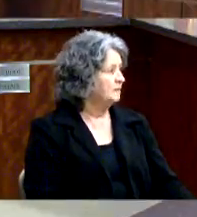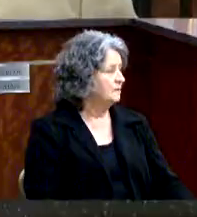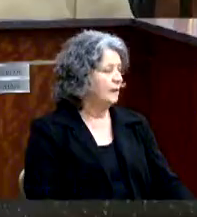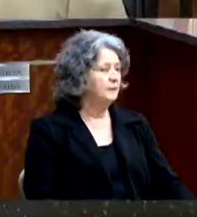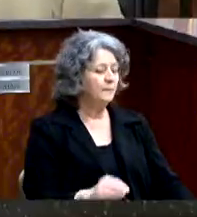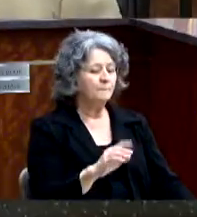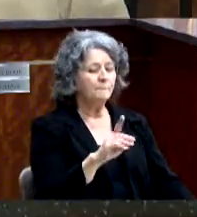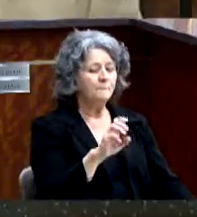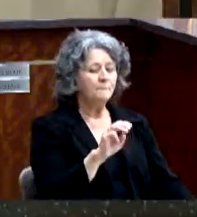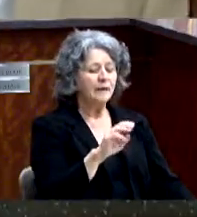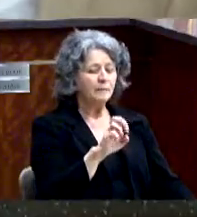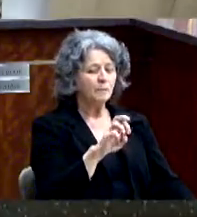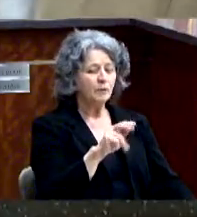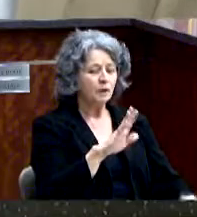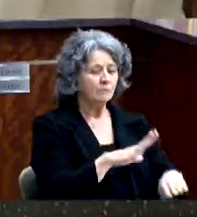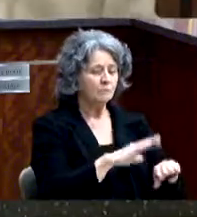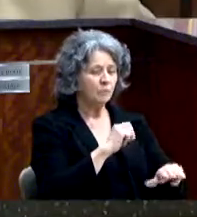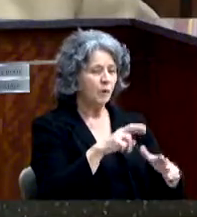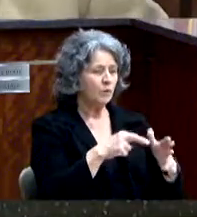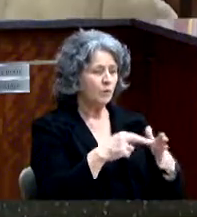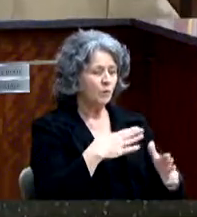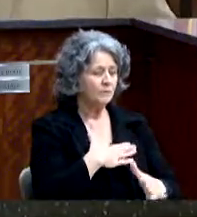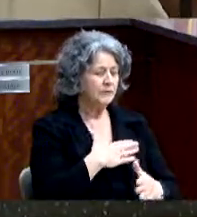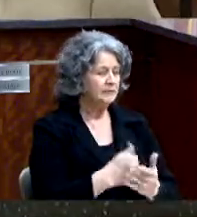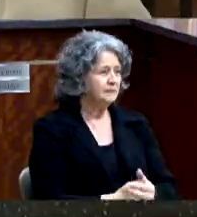Madam Clerk, call for the roll, please.